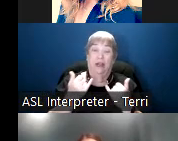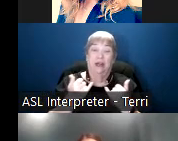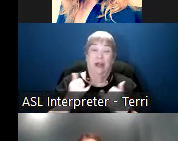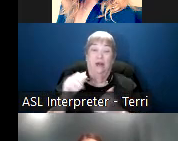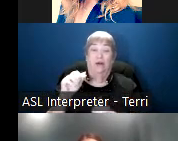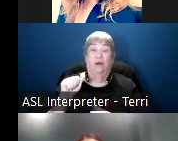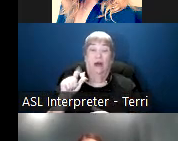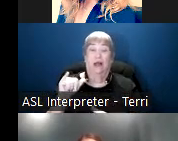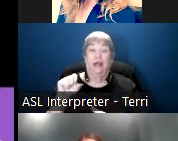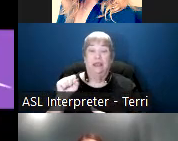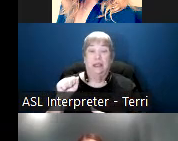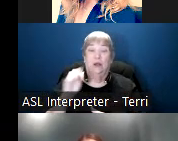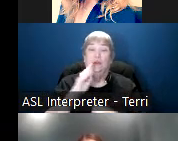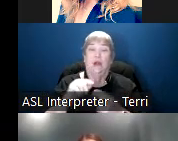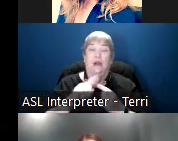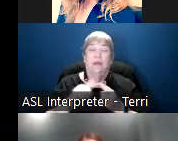self-care strategies.